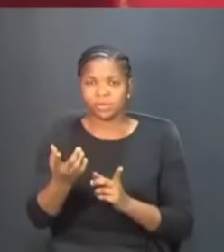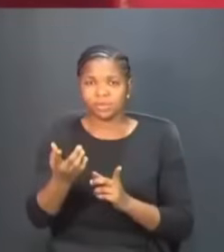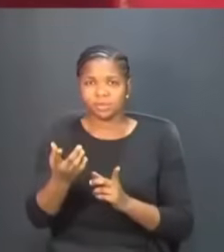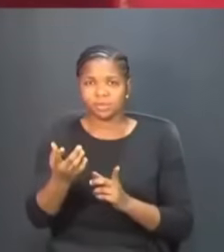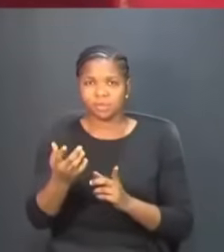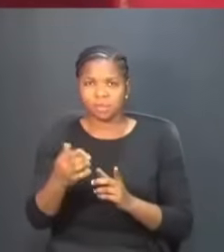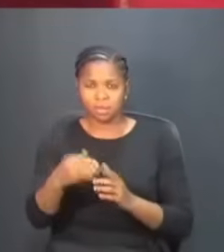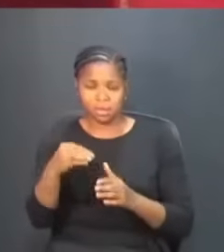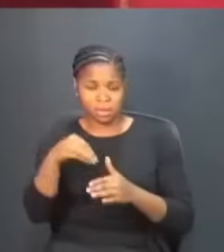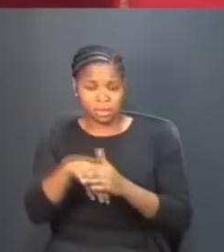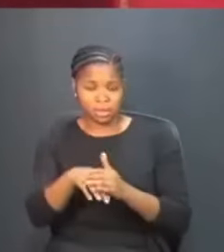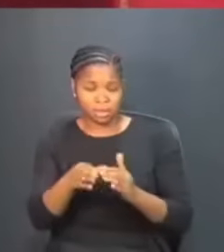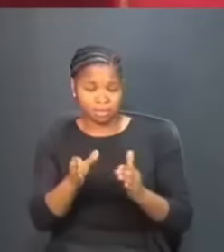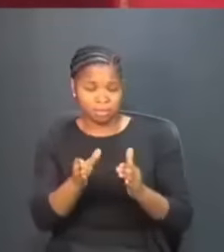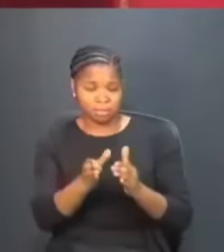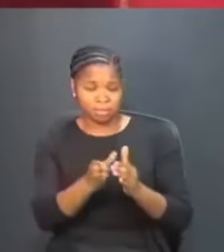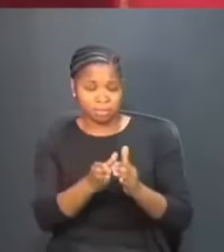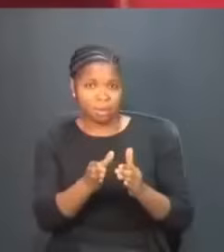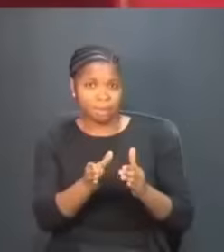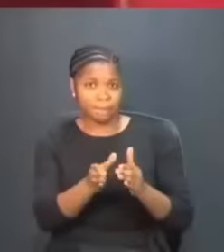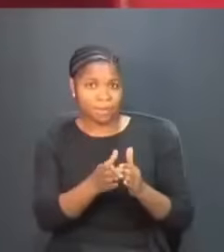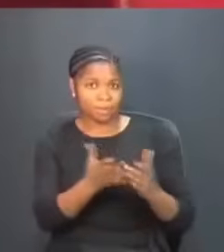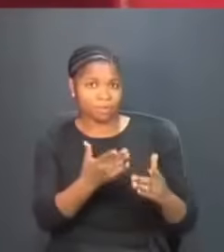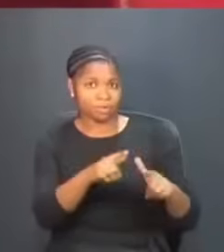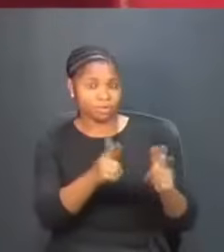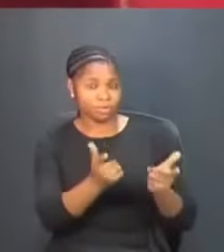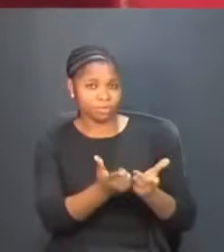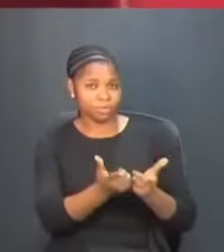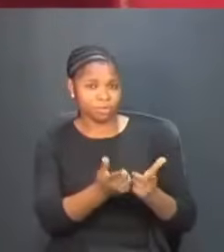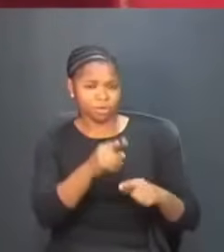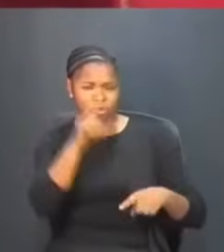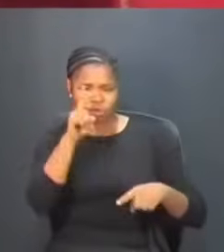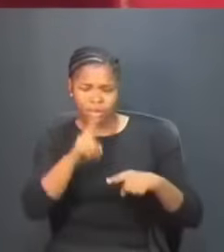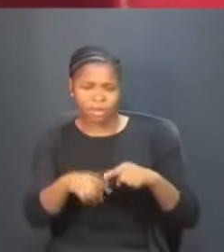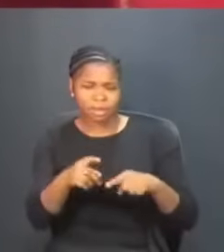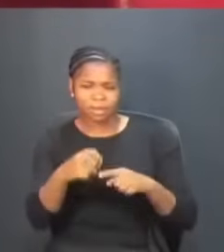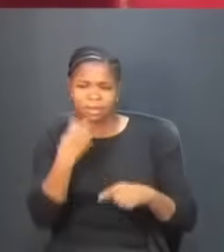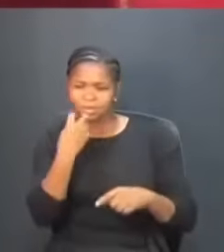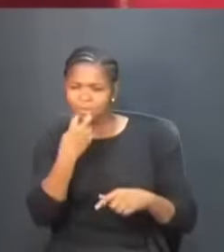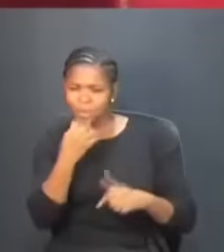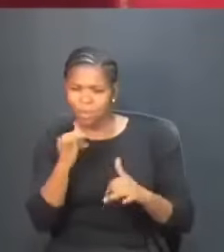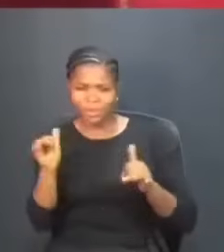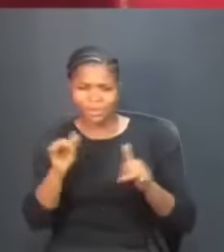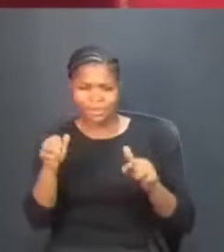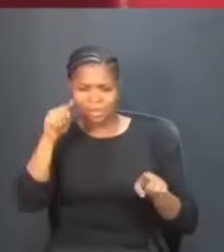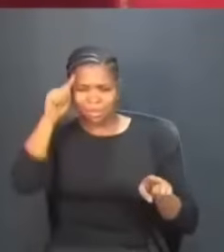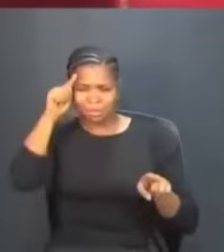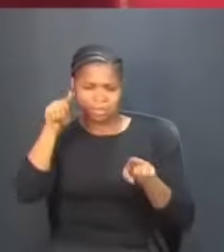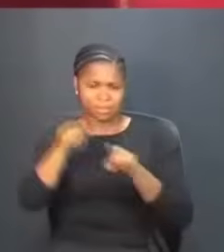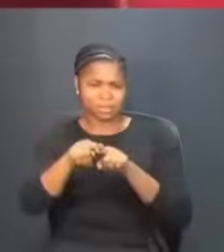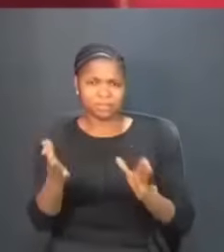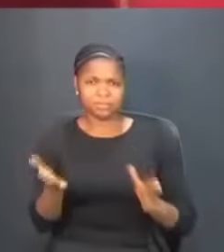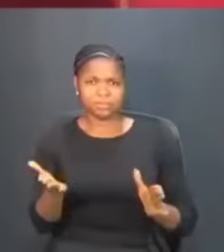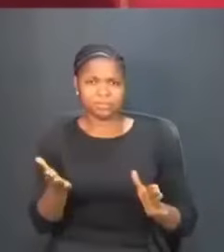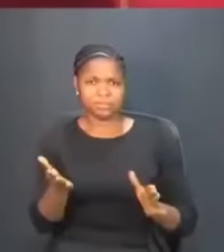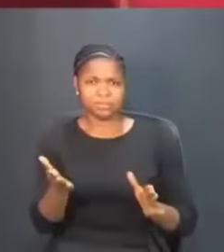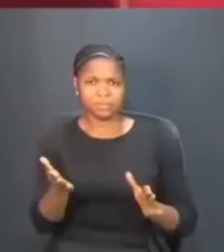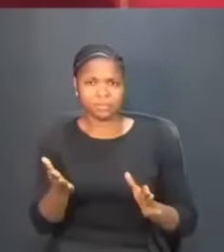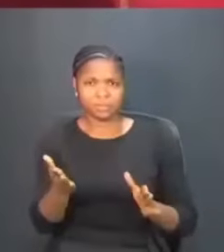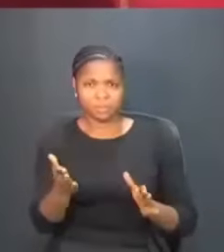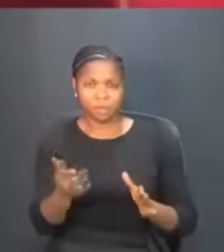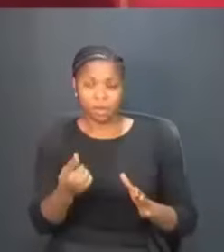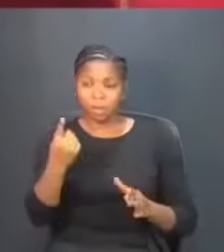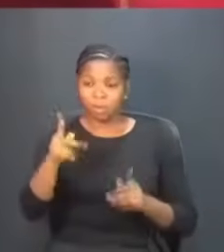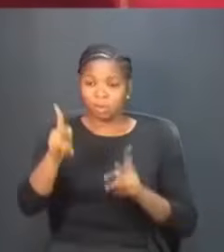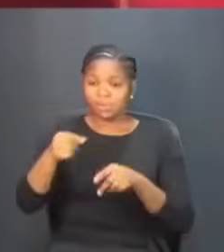speak with one voice. A colleague just got up here and said there is food everywhere, they are not getting market. Another person